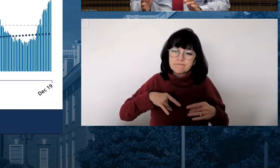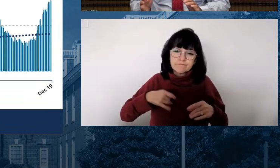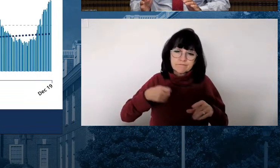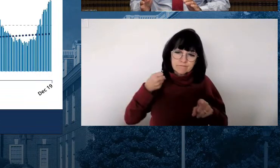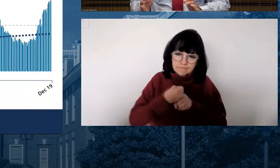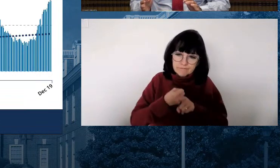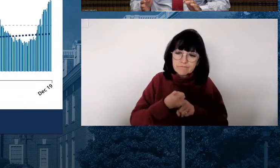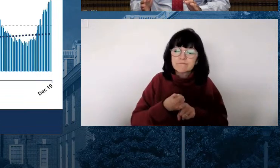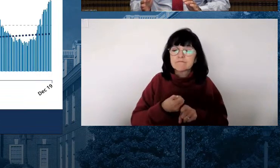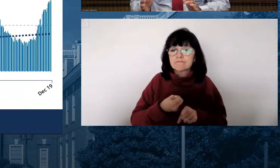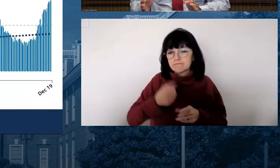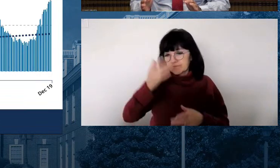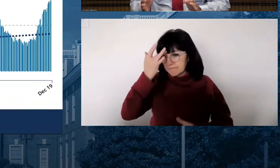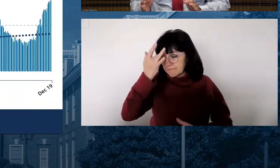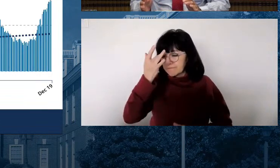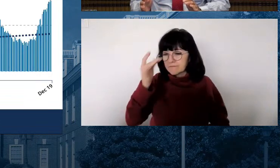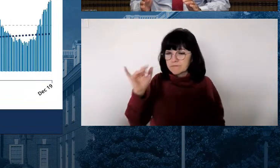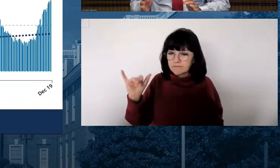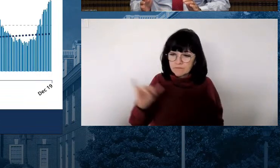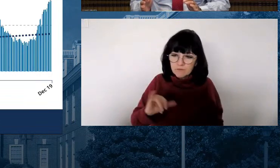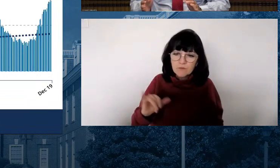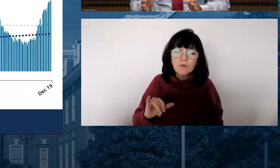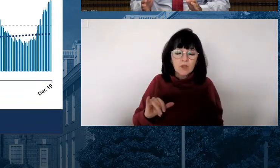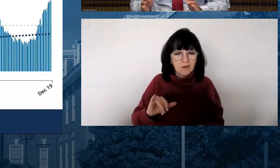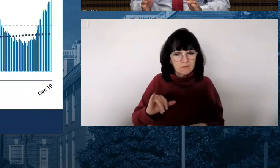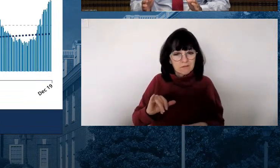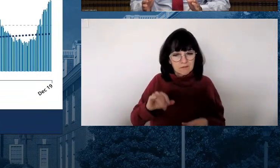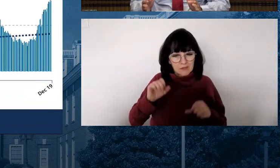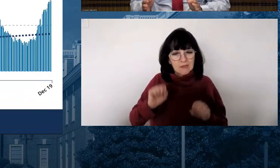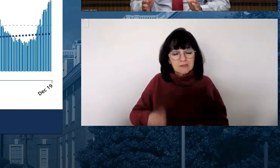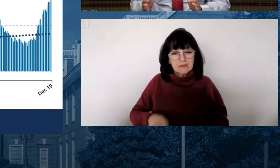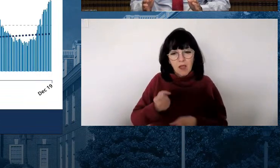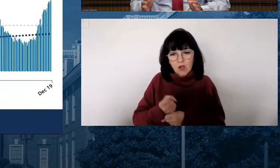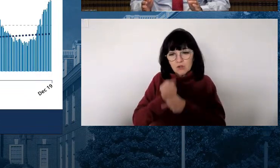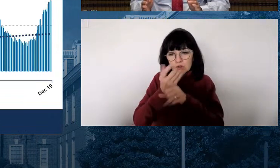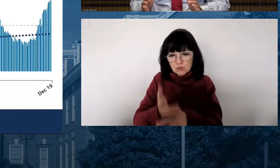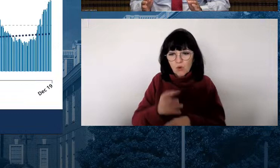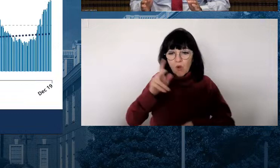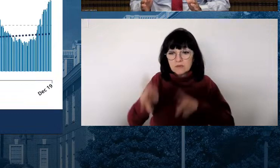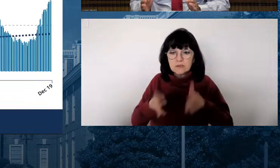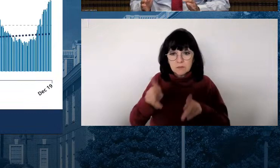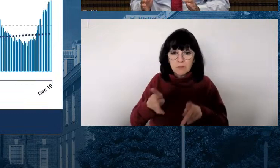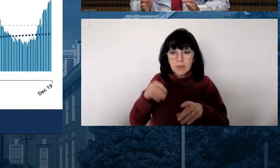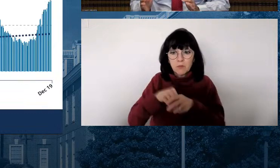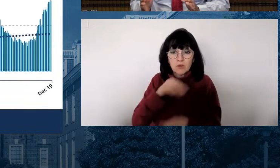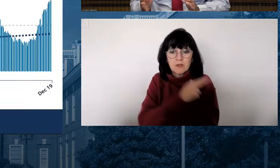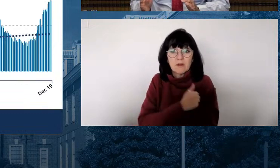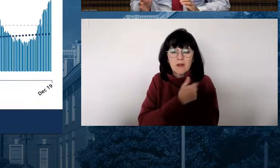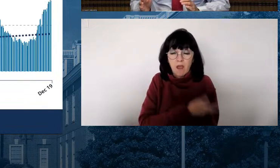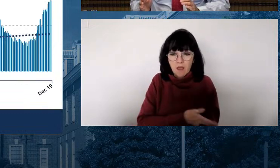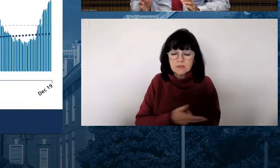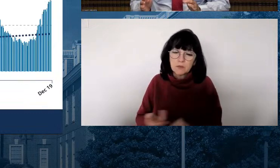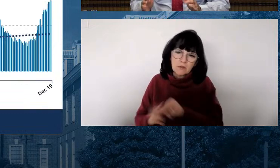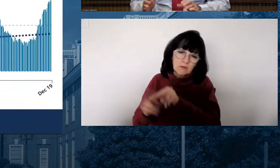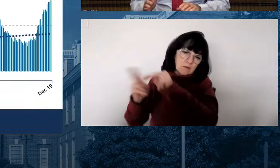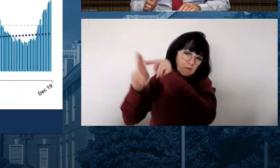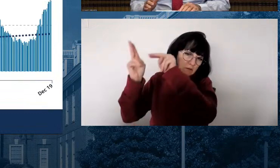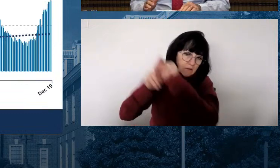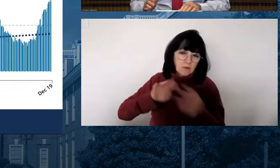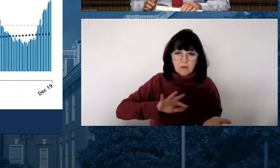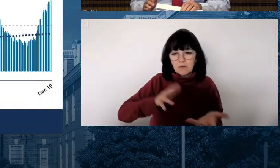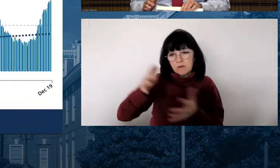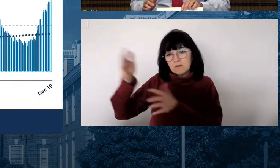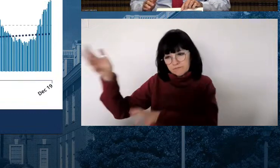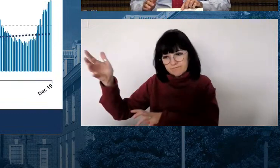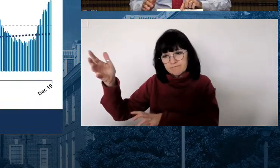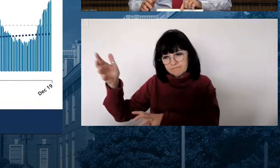we're in a much more difficult situation that Sharon and Dr. Tam will talk about. We're at 390 than we were